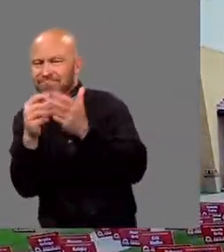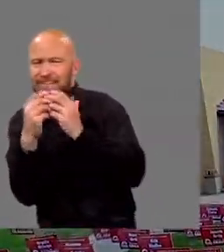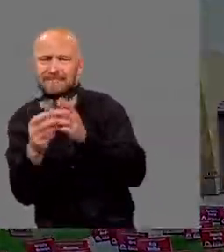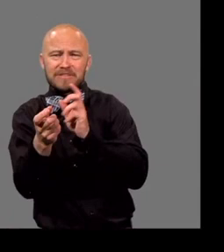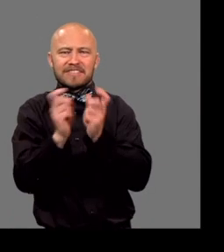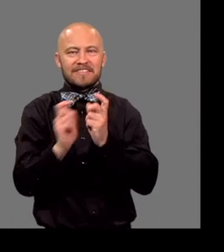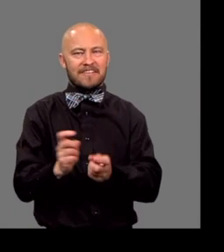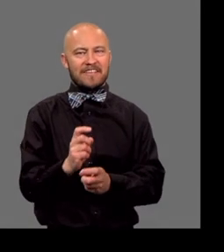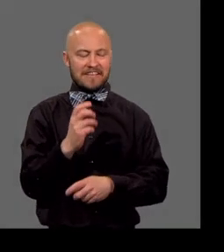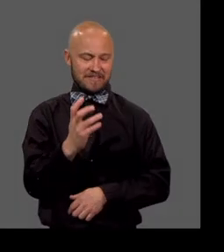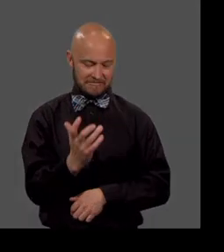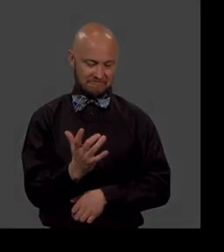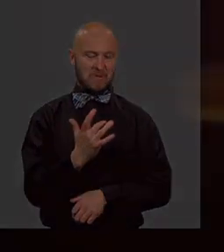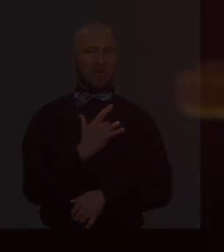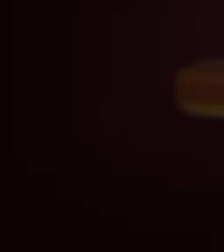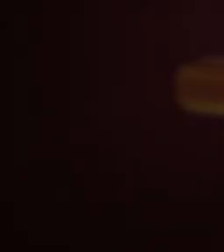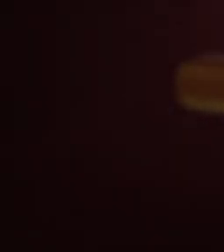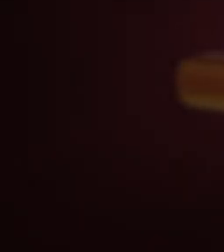all, heart.